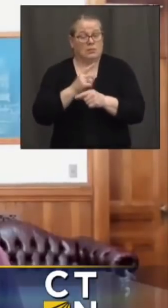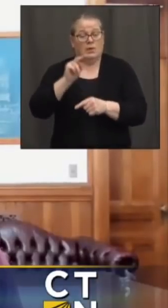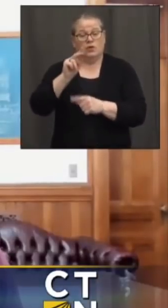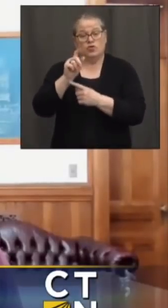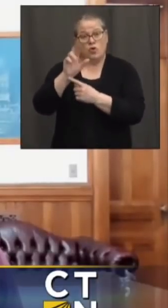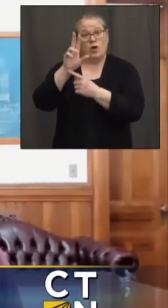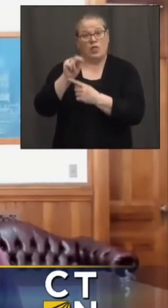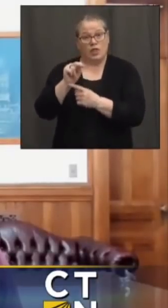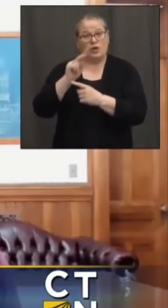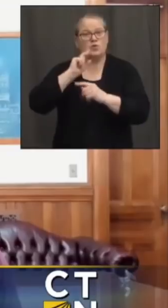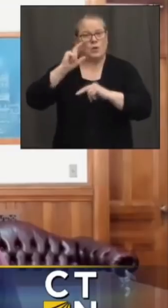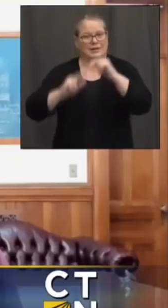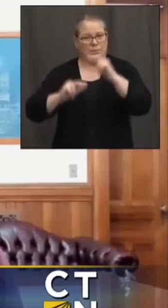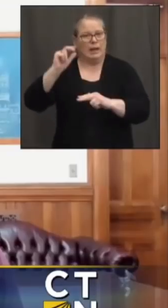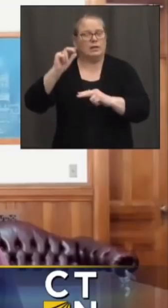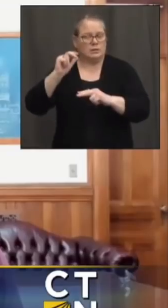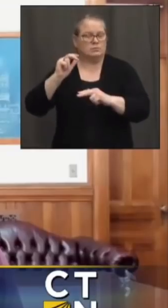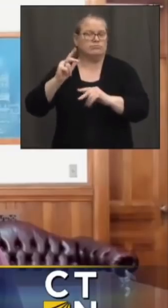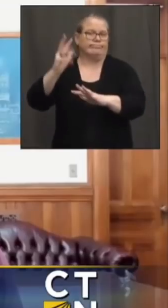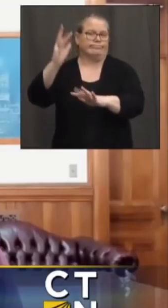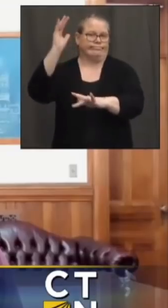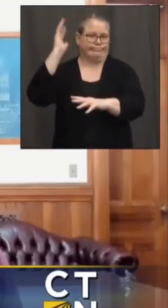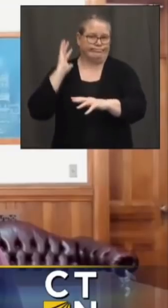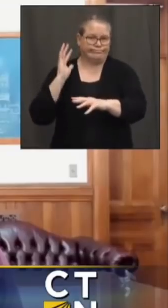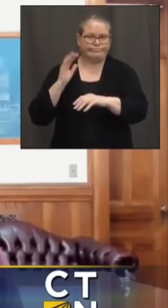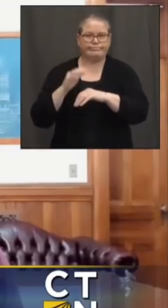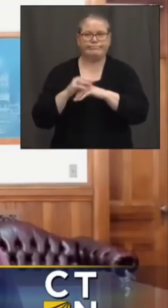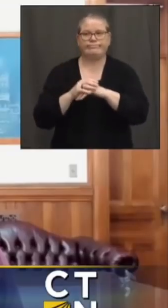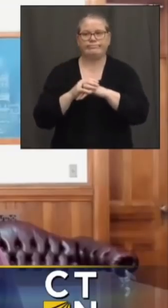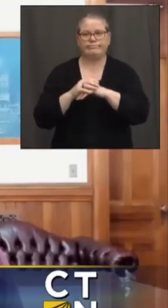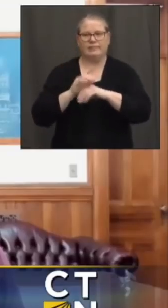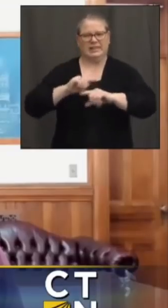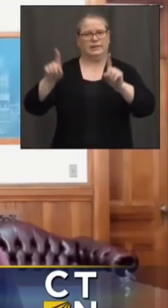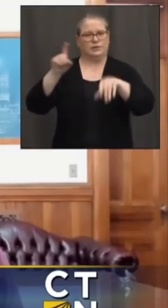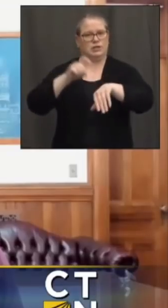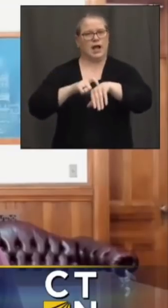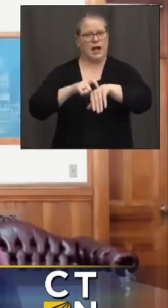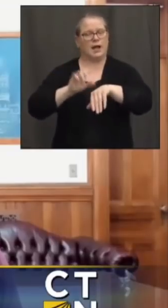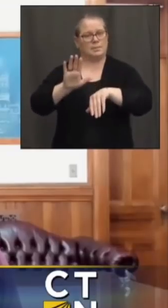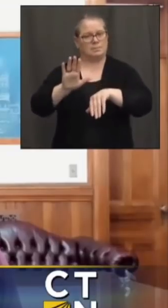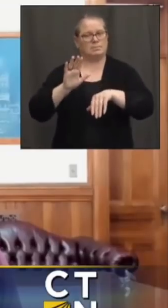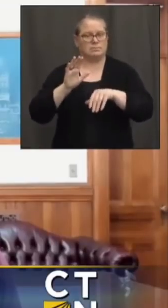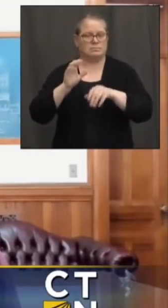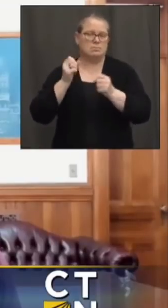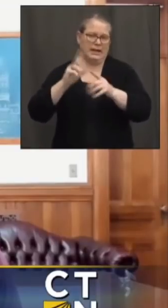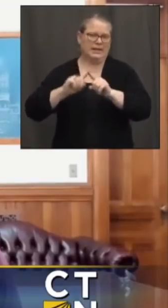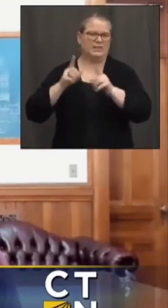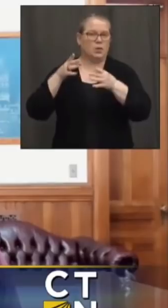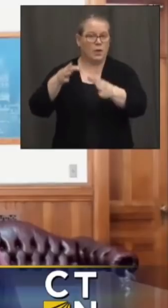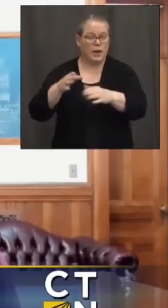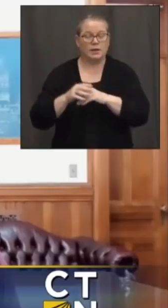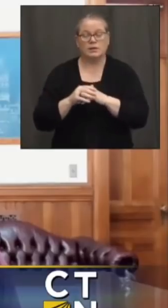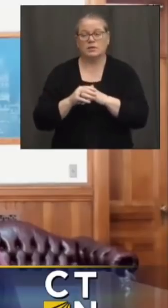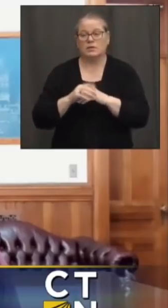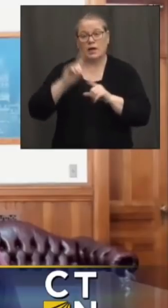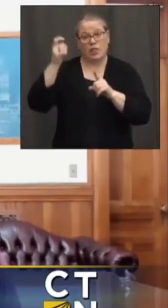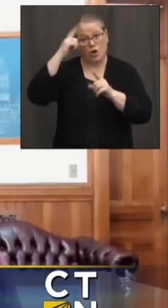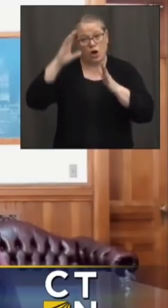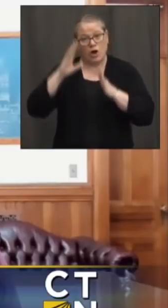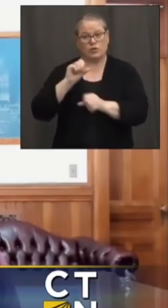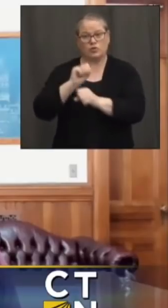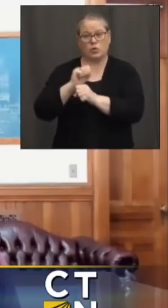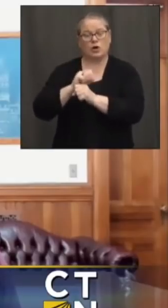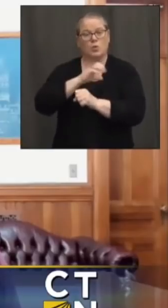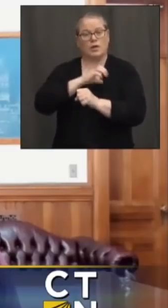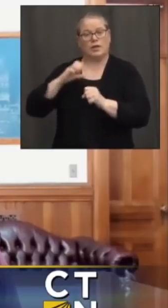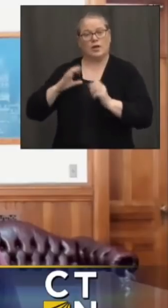that was built at a different time of justice in a lot of ways. The governor has been focused working with Commissioner Quiros